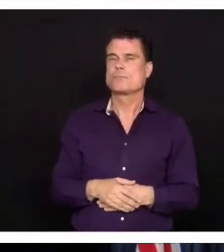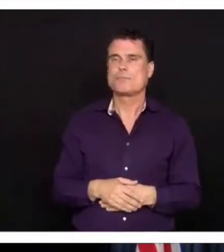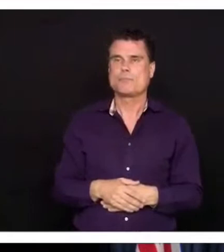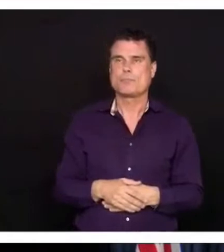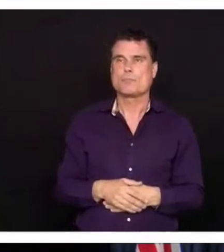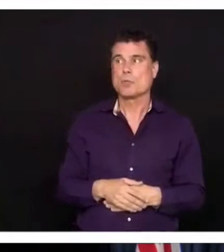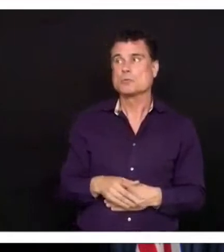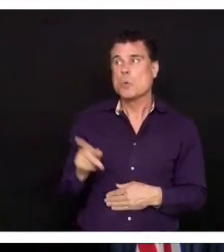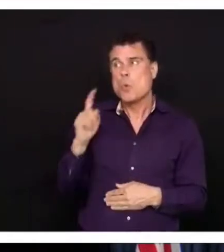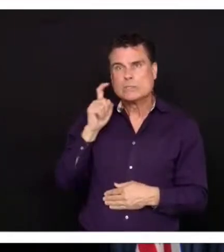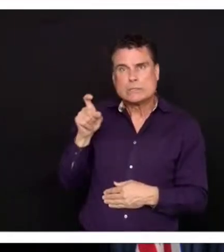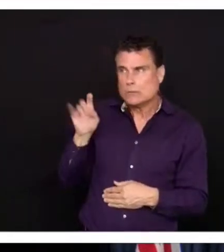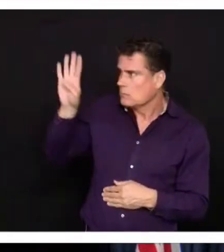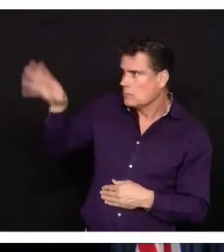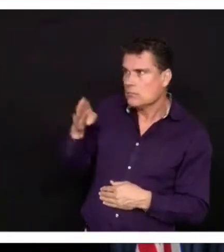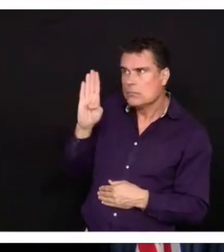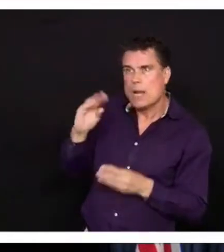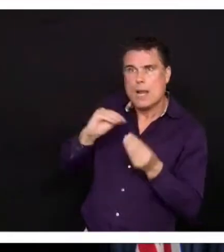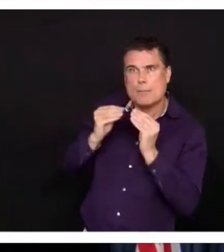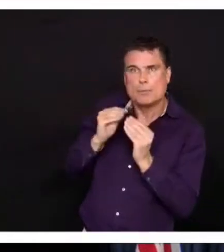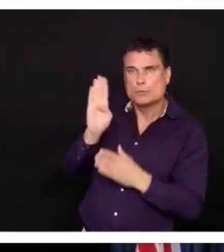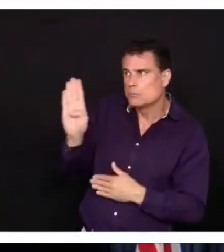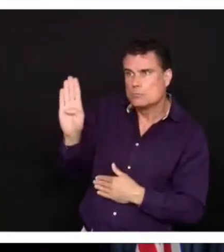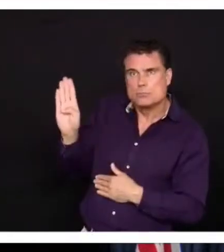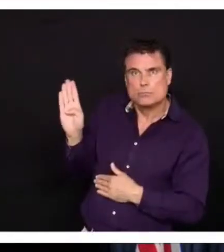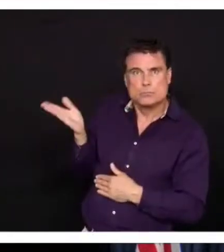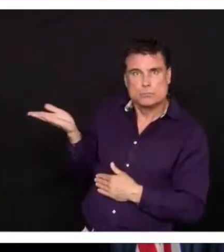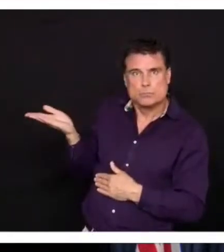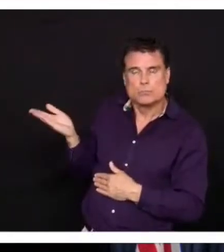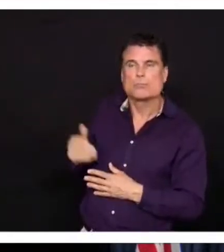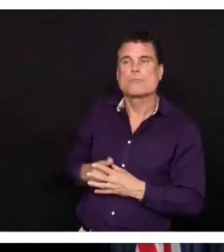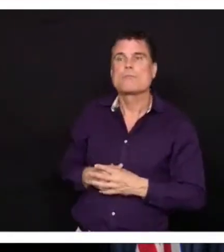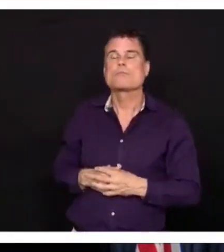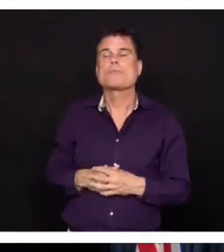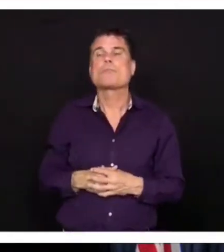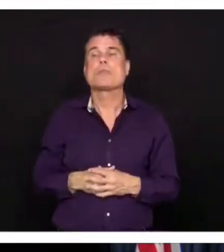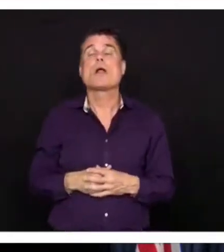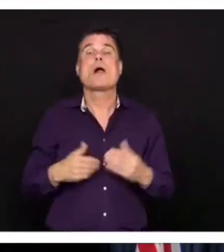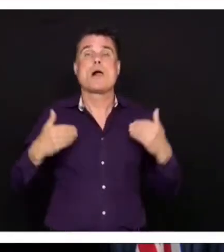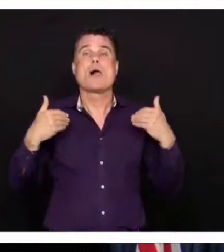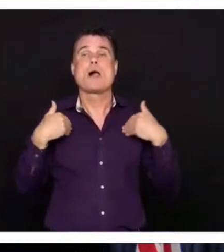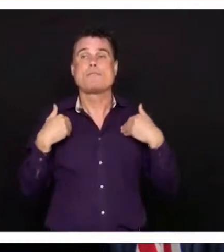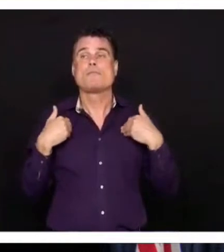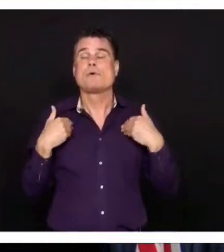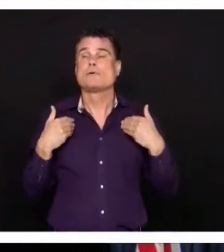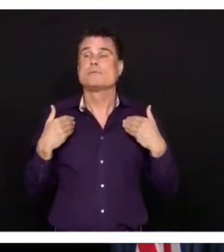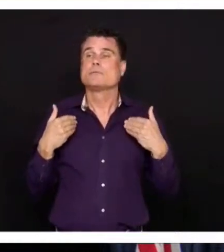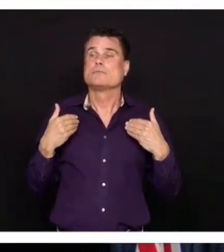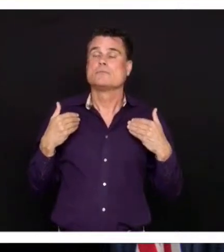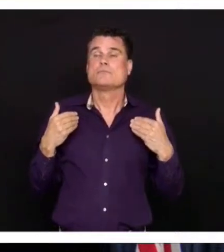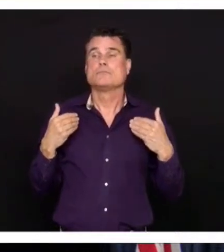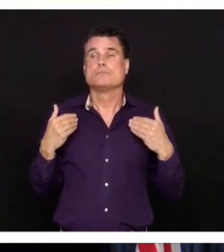of 58. And there's also, of course, non-COVID-19 census of